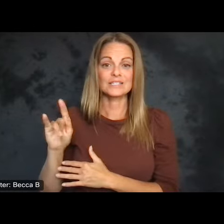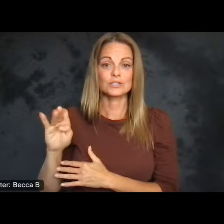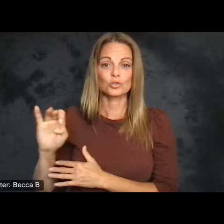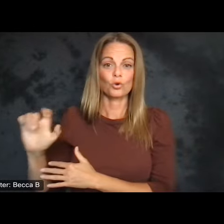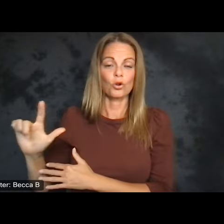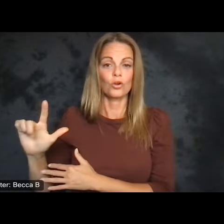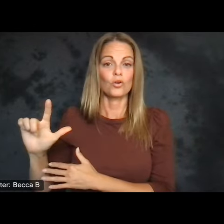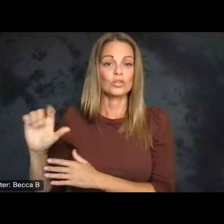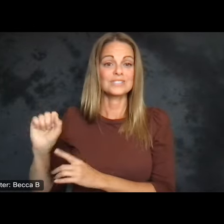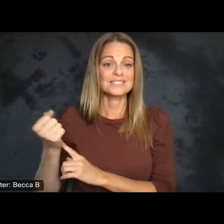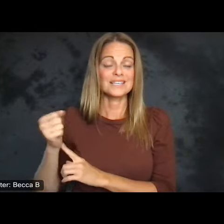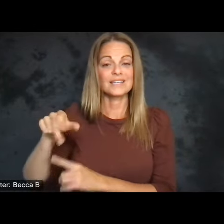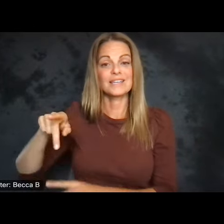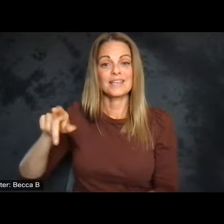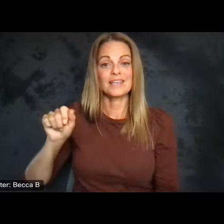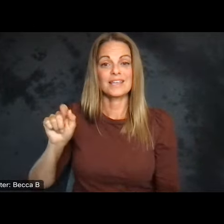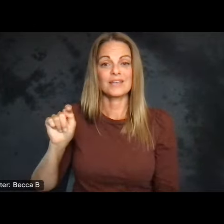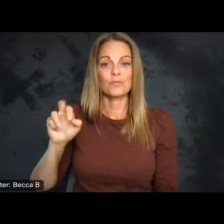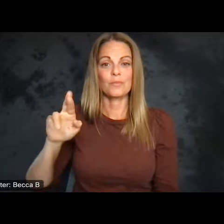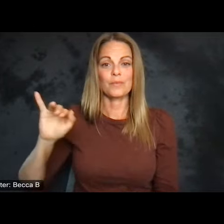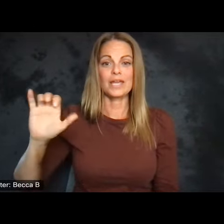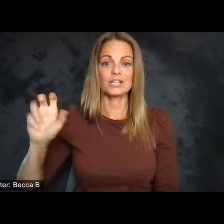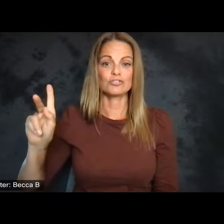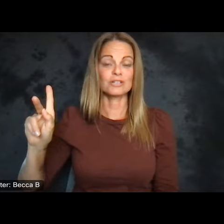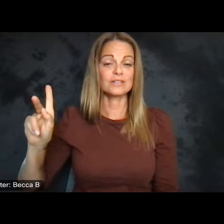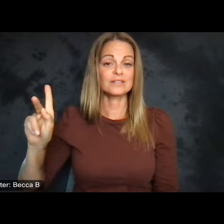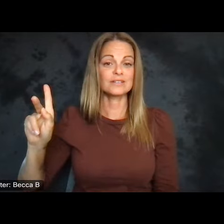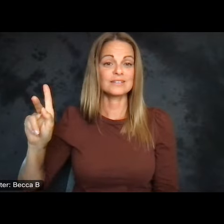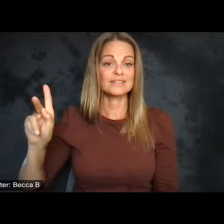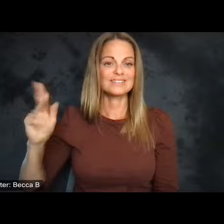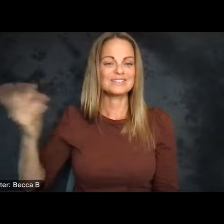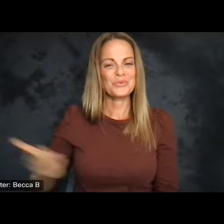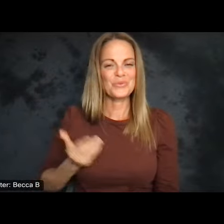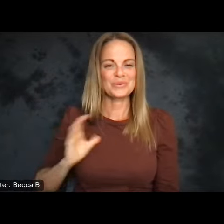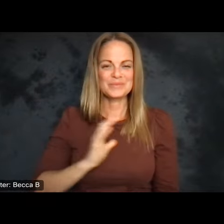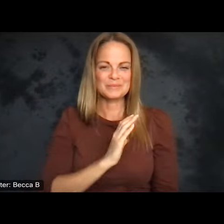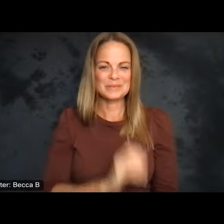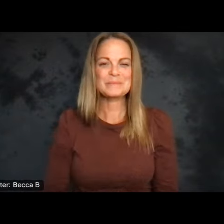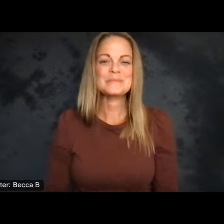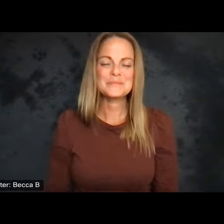Patrick Zollner. Welcome to the committee, sir.